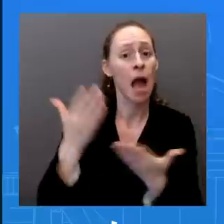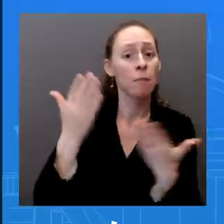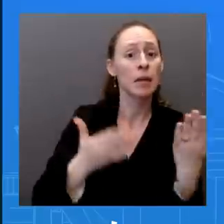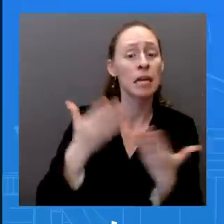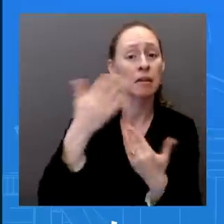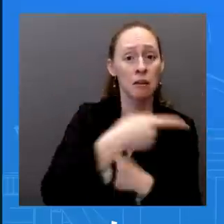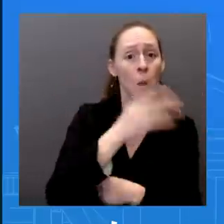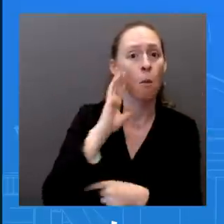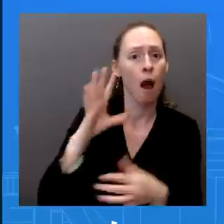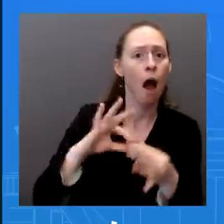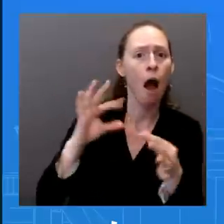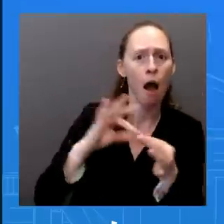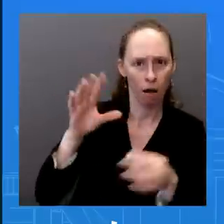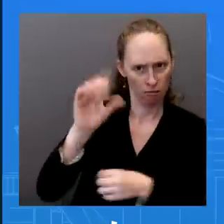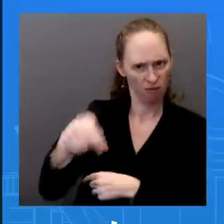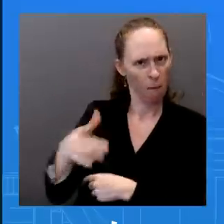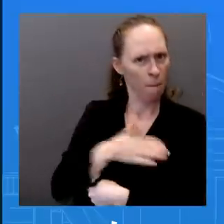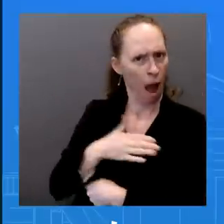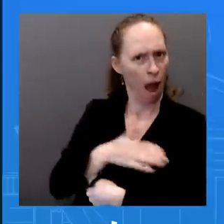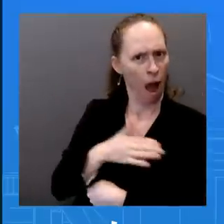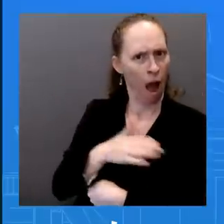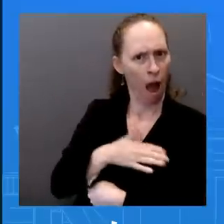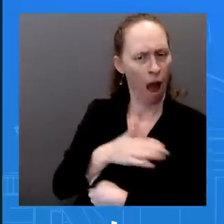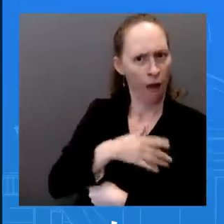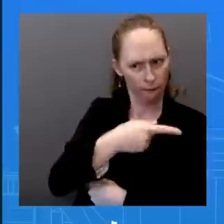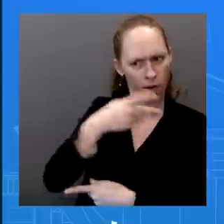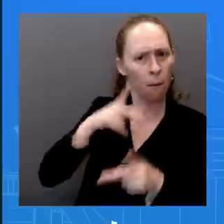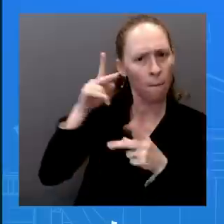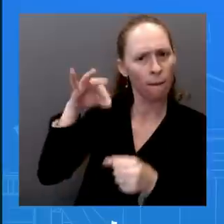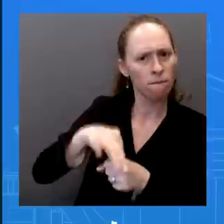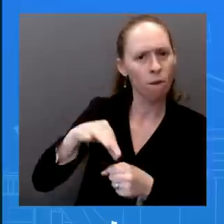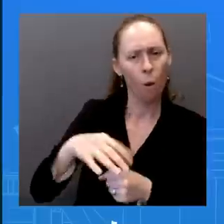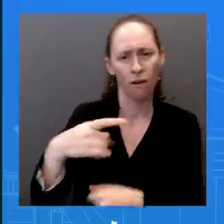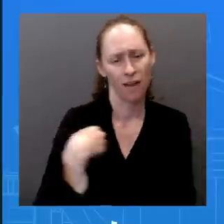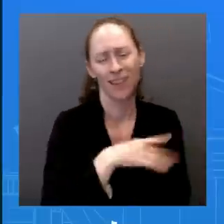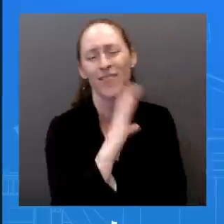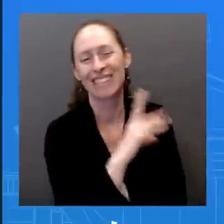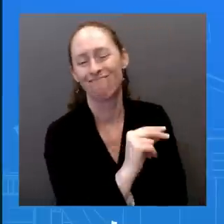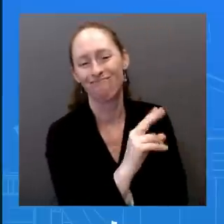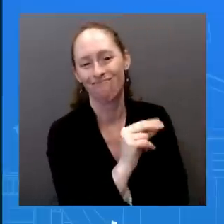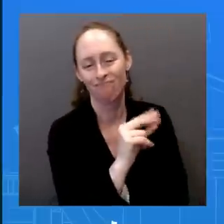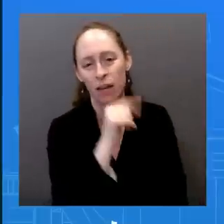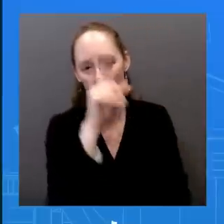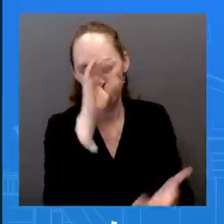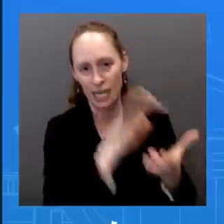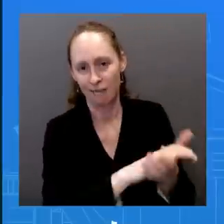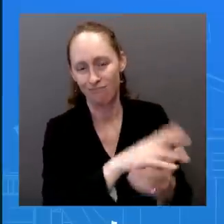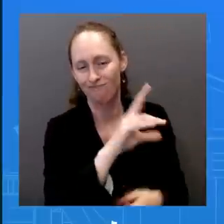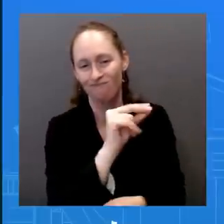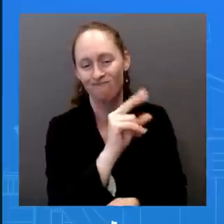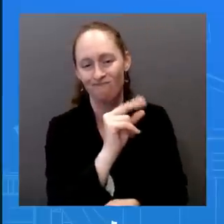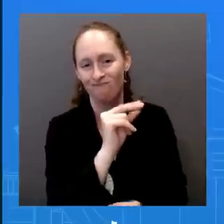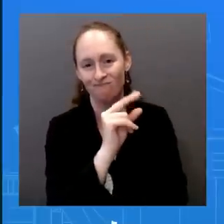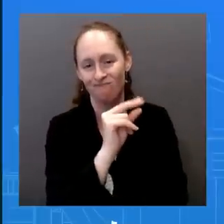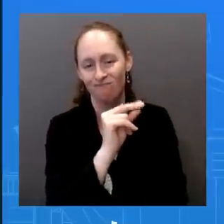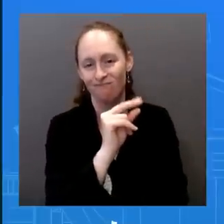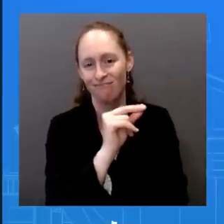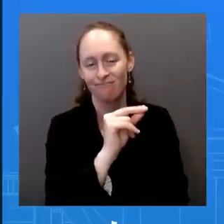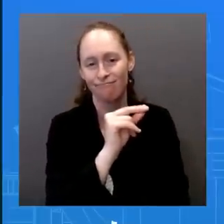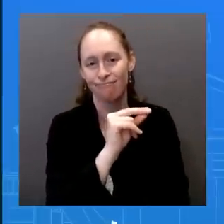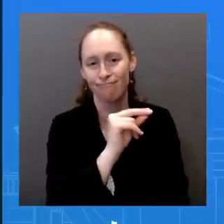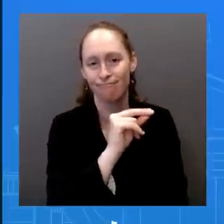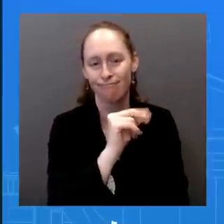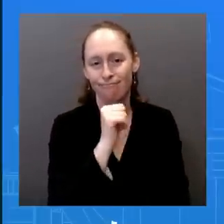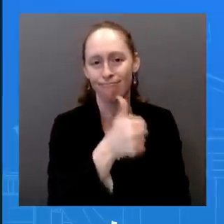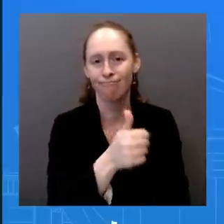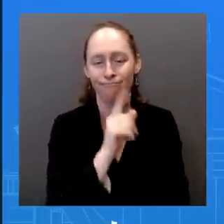Ukraine. We reject Russia's actions unequivocally, and we will continue to work with our allies and partners to impose costs on